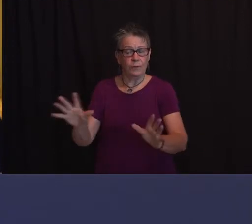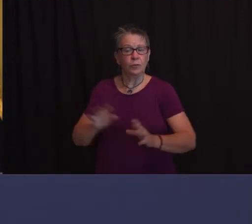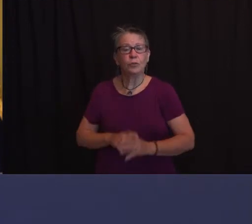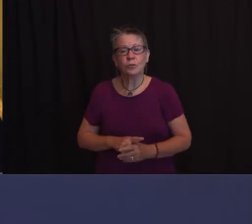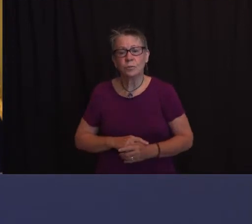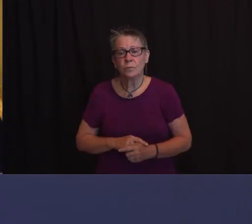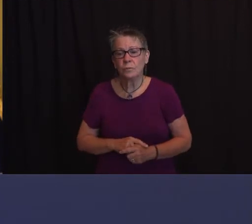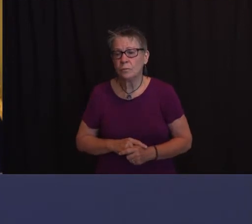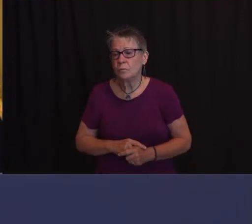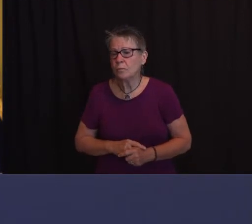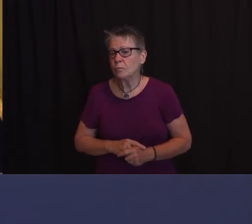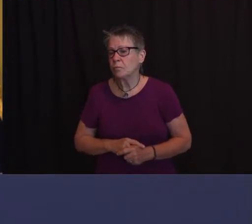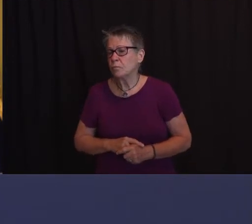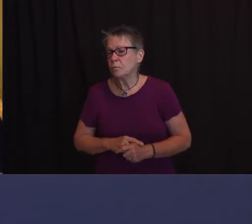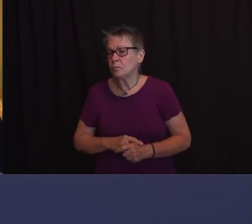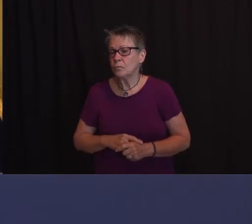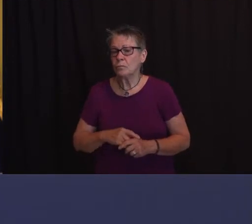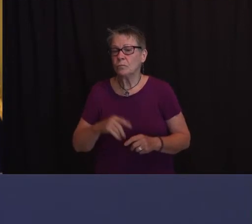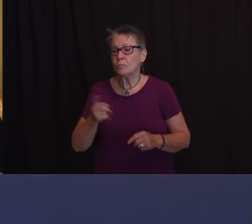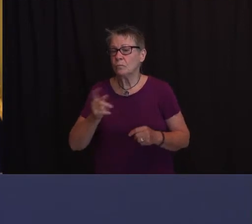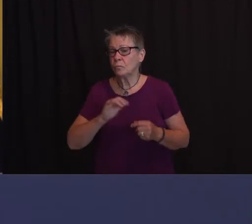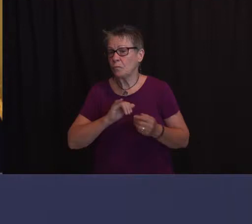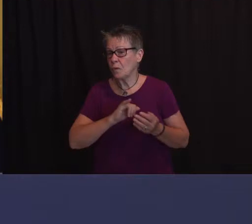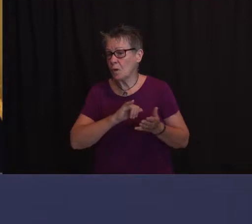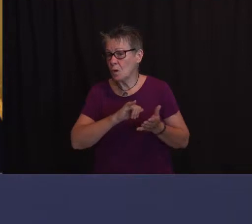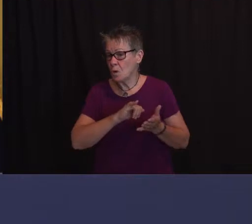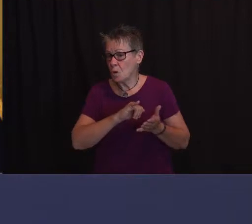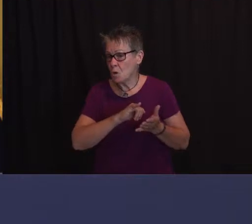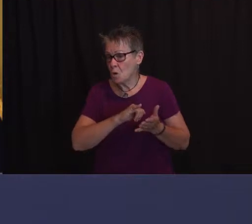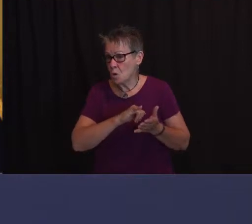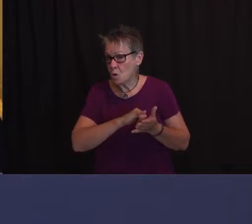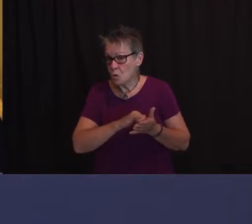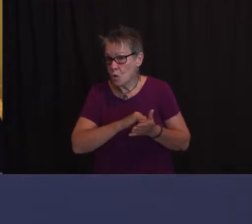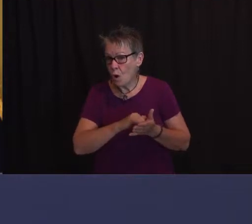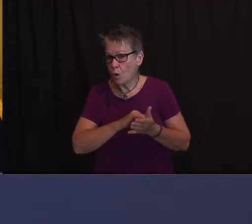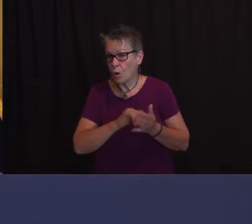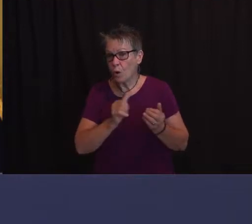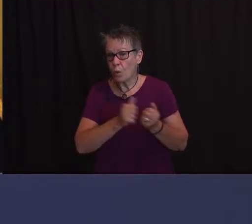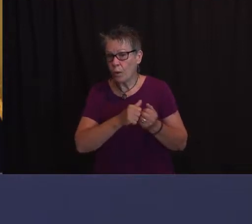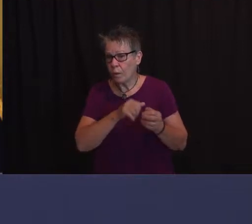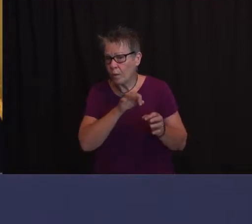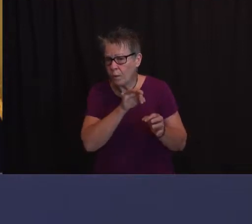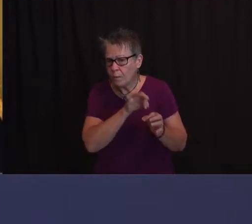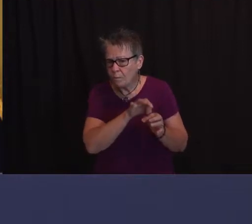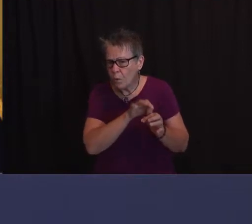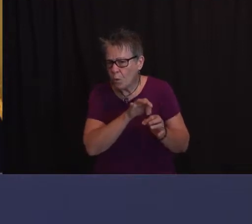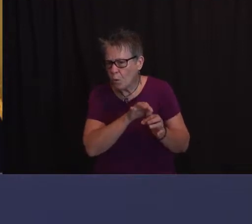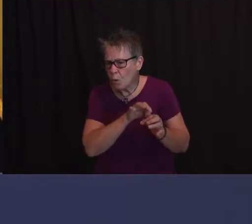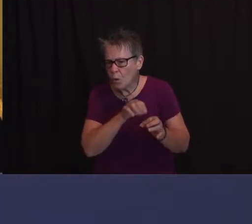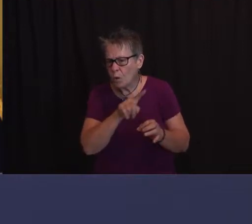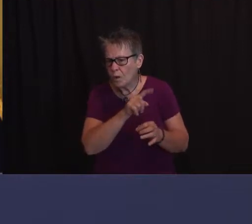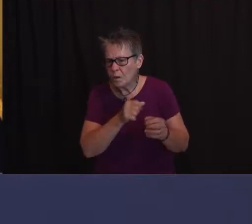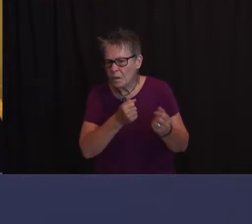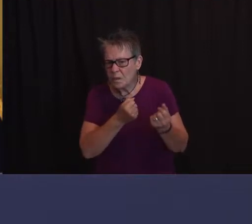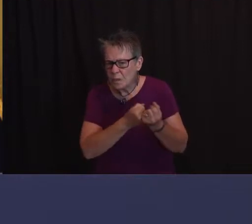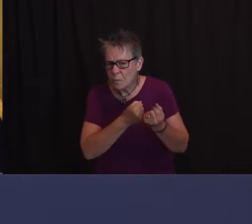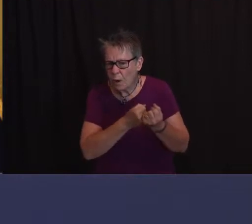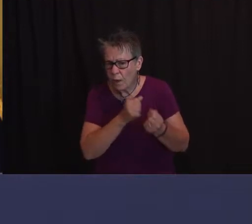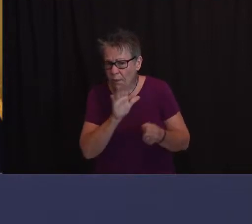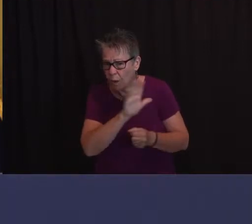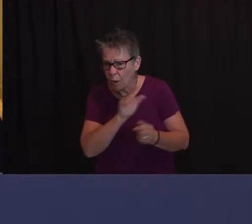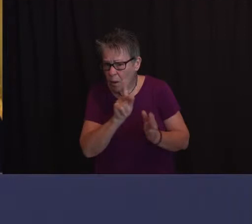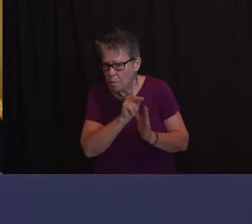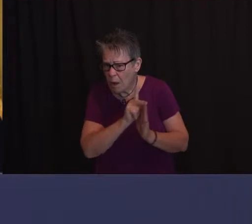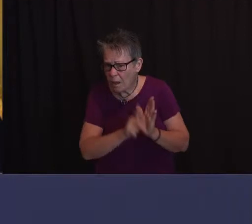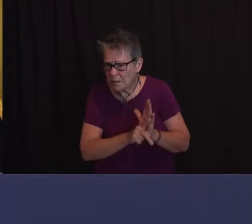recent experience with ranked choice voting makes you more or less favorable towards the policy. Next, do you have any